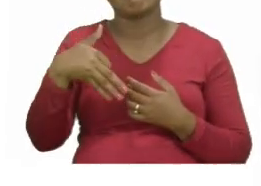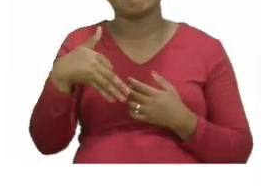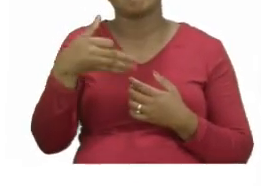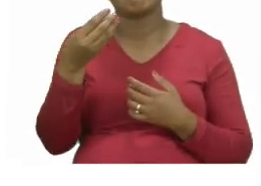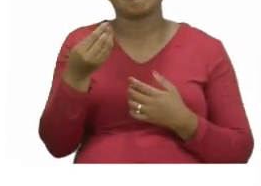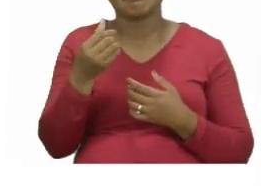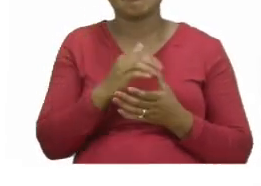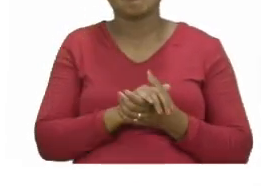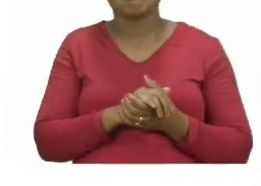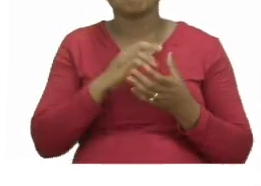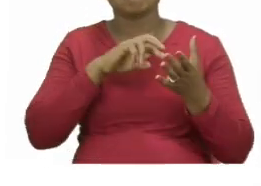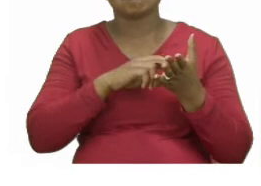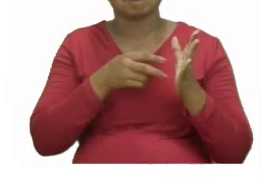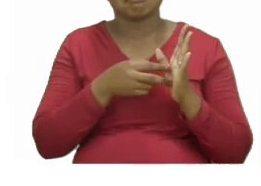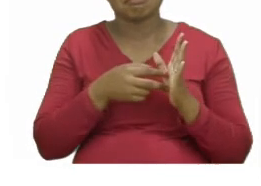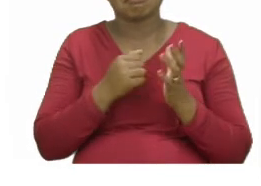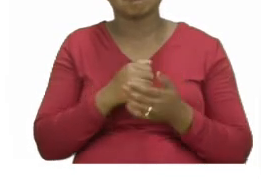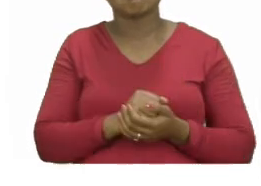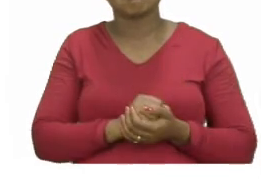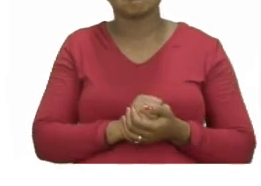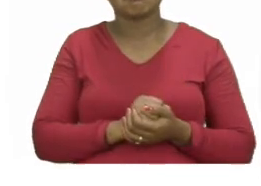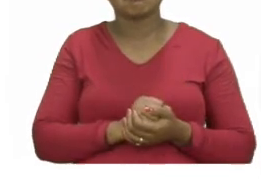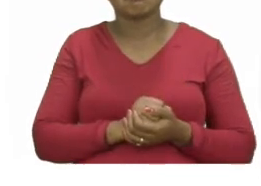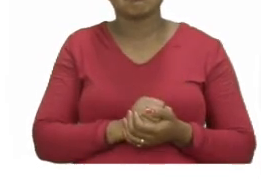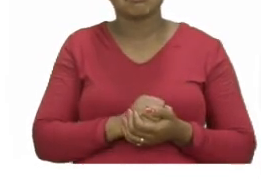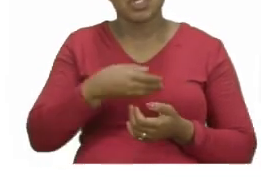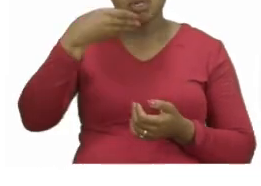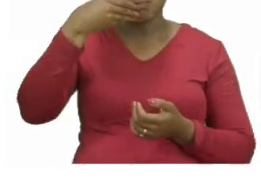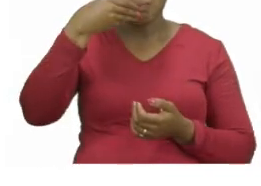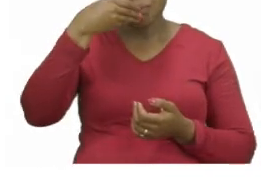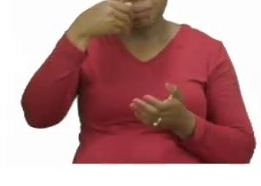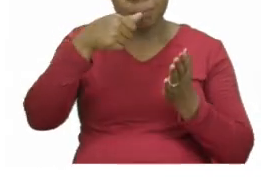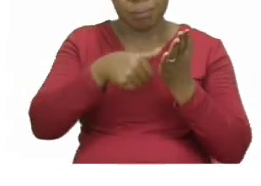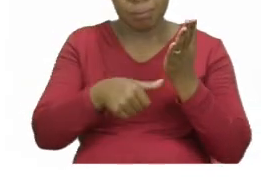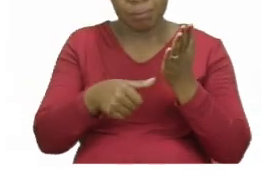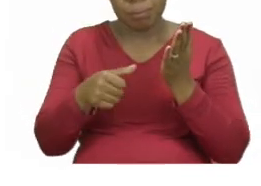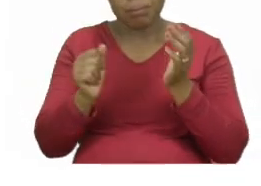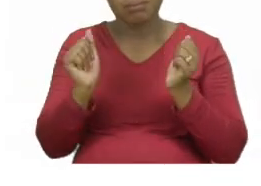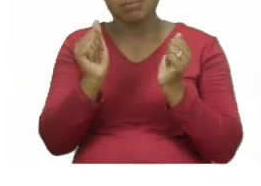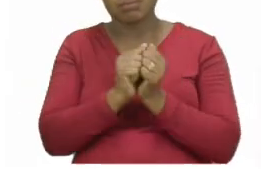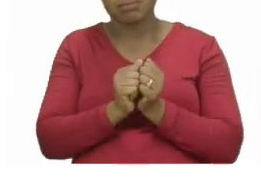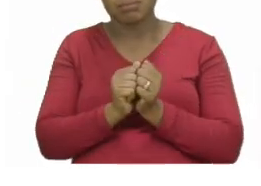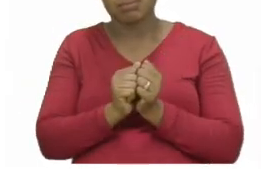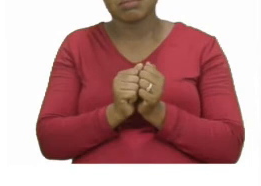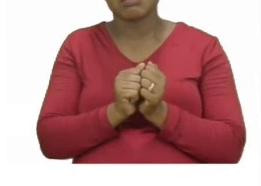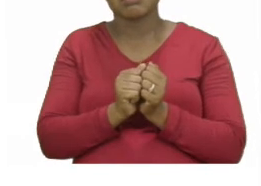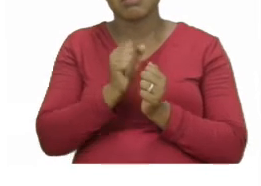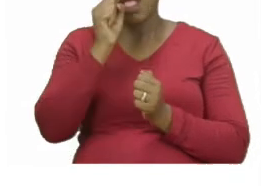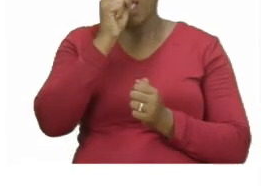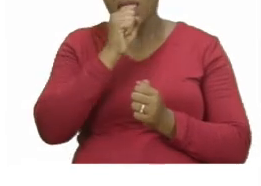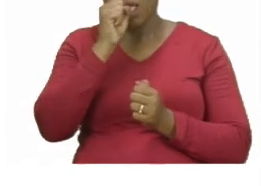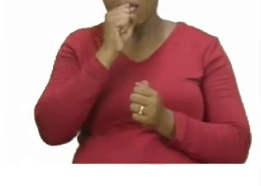means, boys and girls, we have to take the pizza amount and add it together with